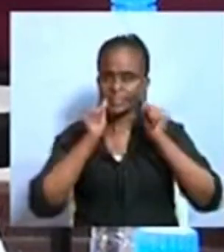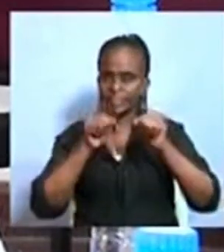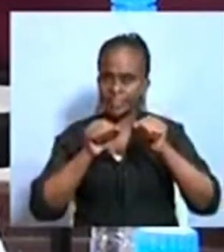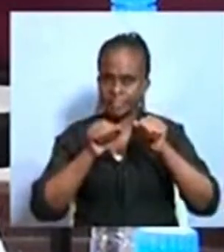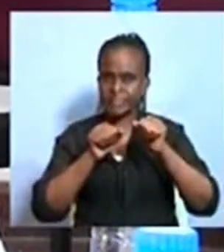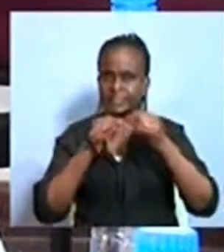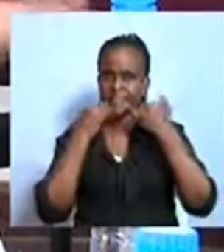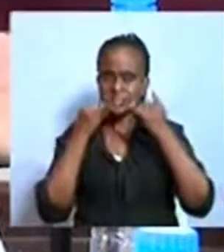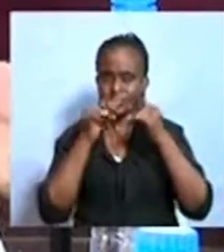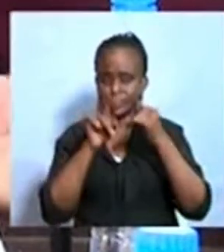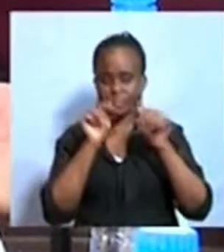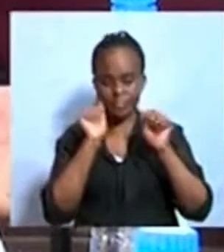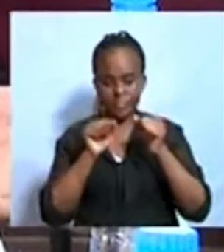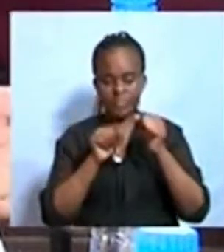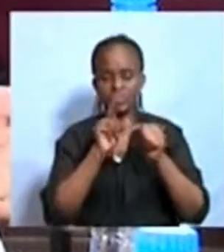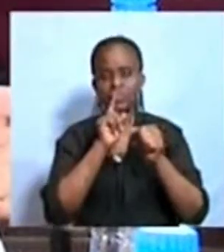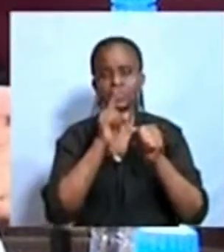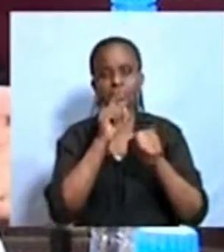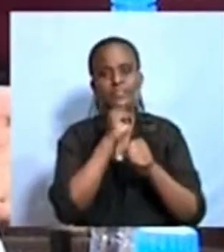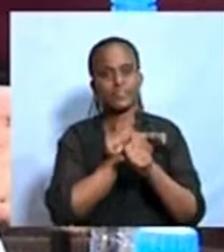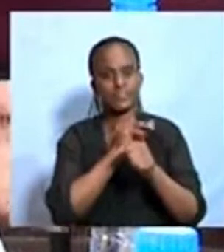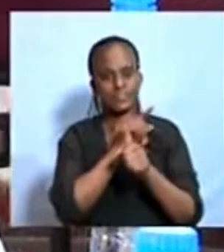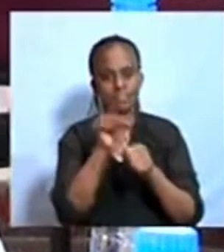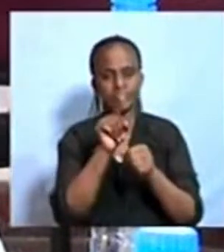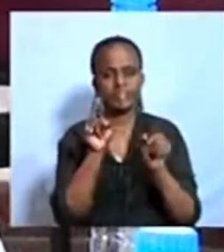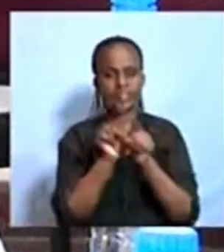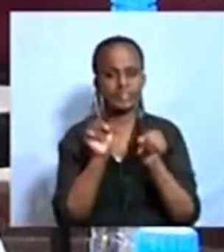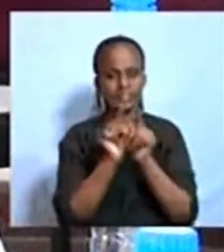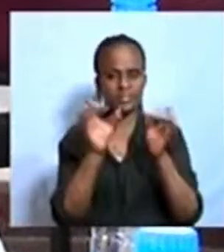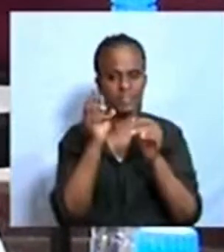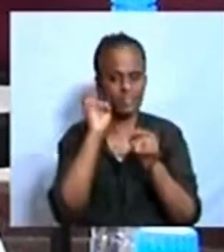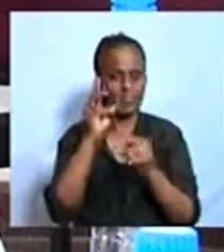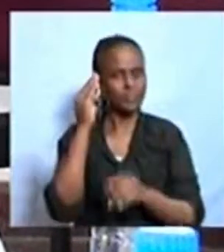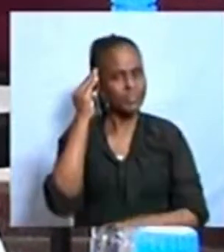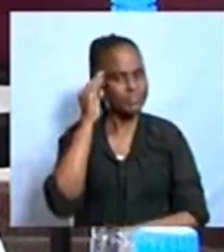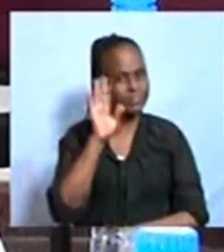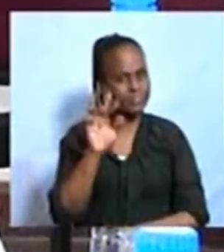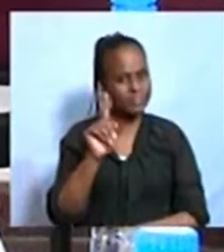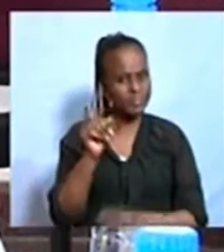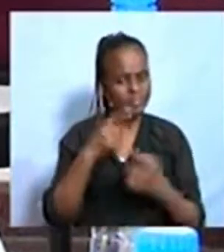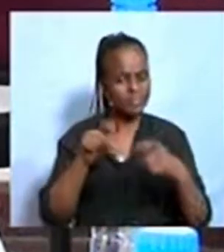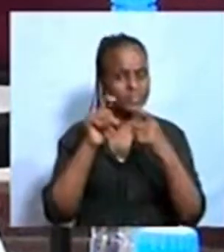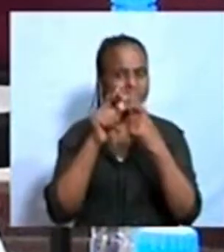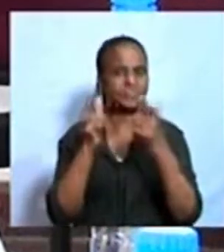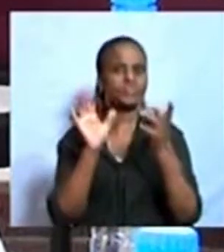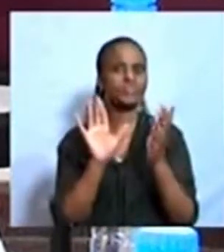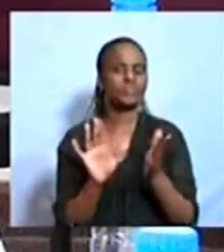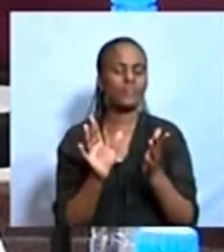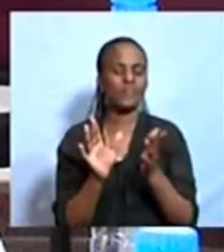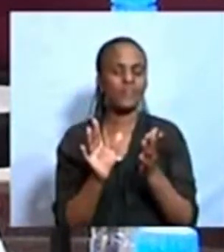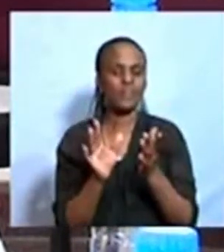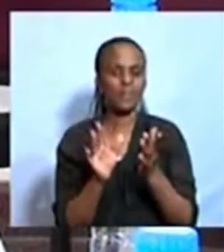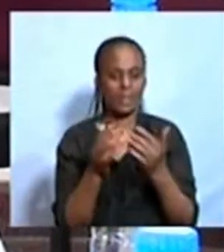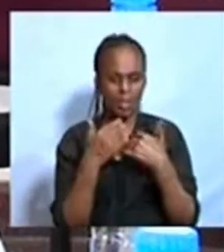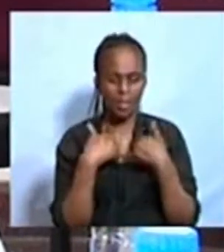of it, like I said, could be fact-finding missions. Then this committee would know where the challenges are. There's quite a lot of, yes, the research